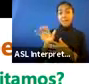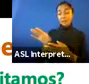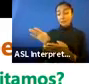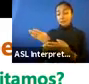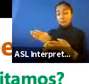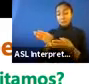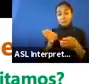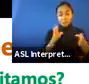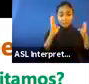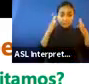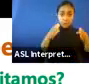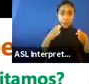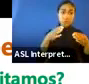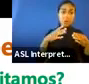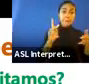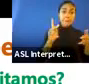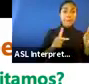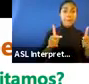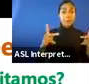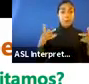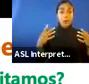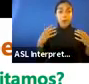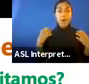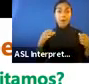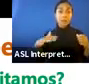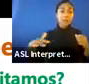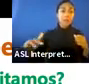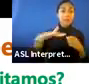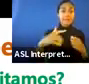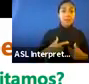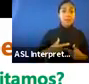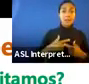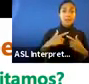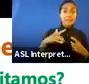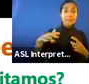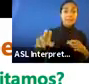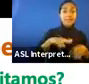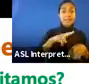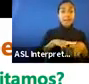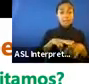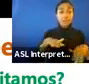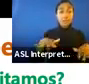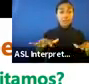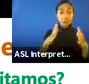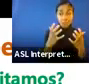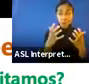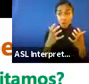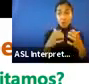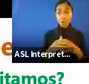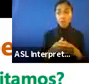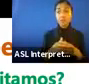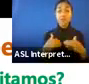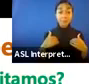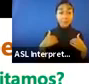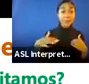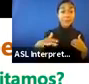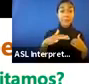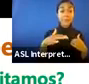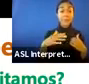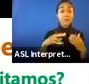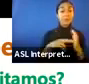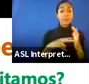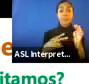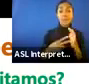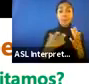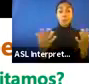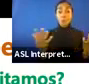well-being of all of our relatives, the question that we're asking is, what are some of the feedback loops that we're